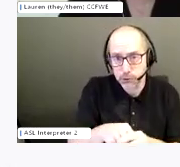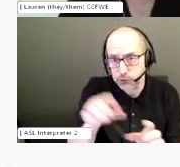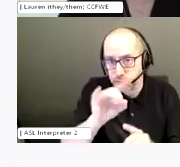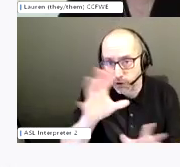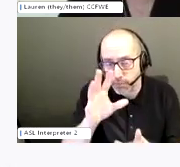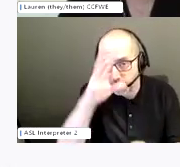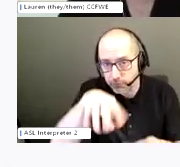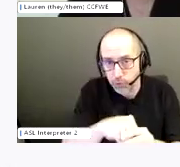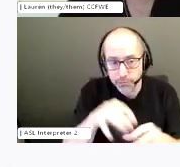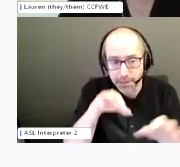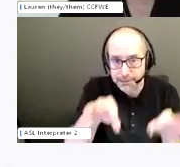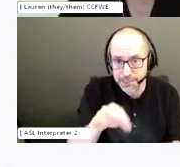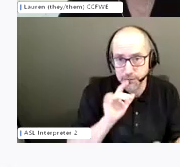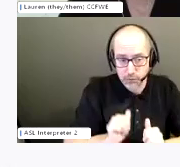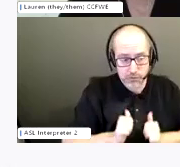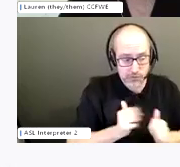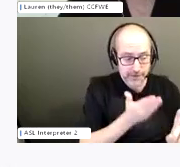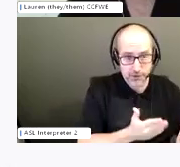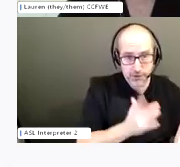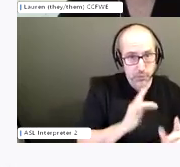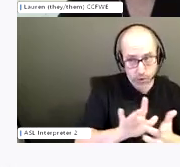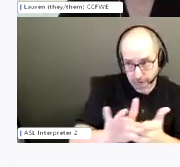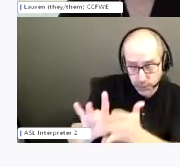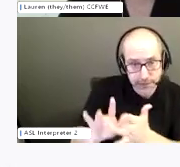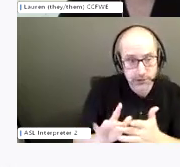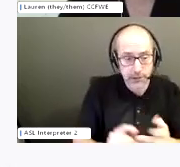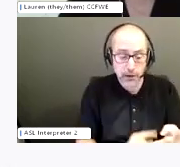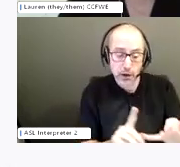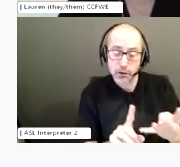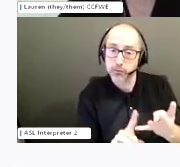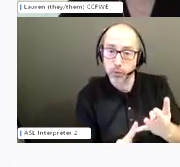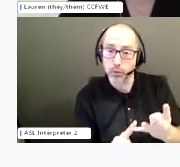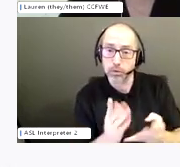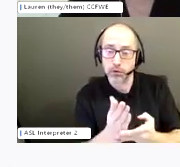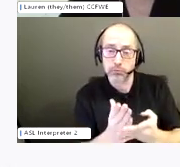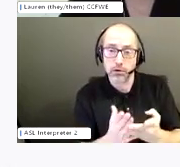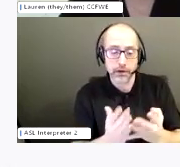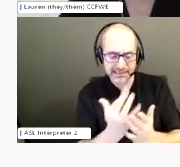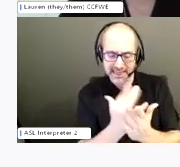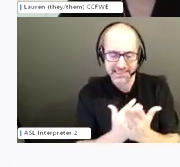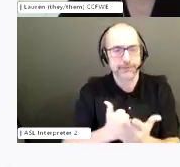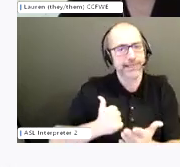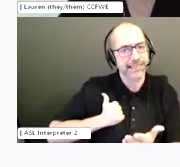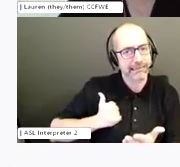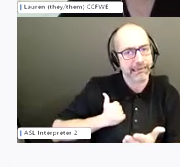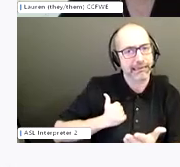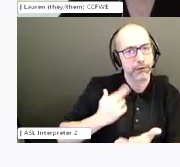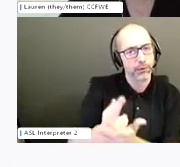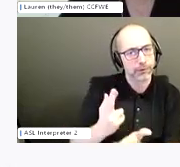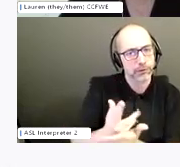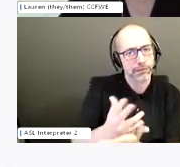explanations for survivors and community outreach. And then the 4th part is a list of Canadian resources and guidance for